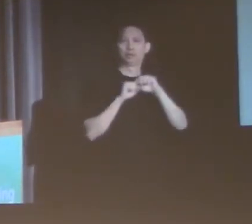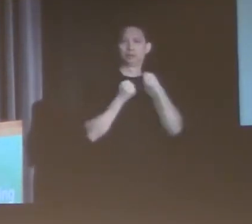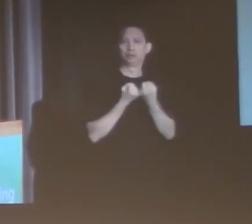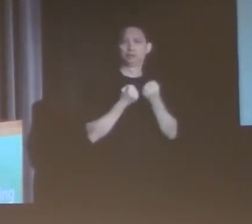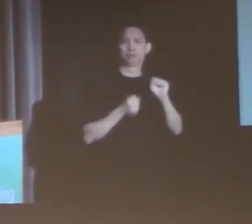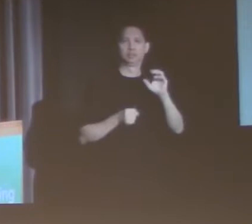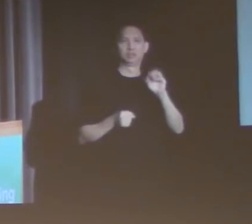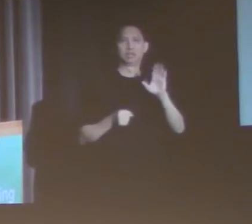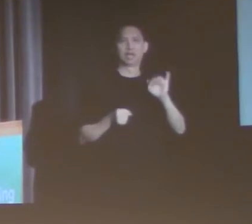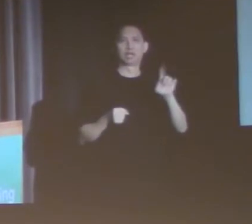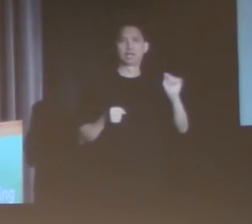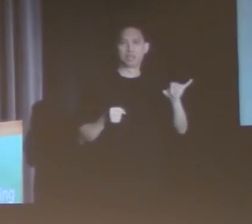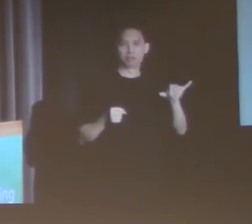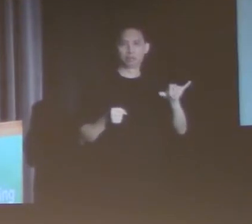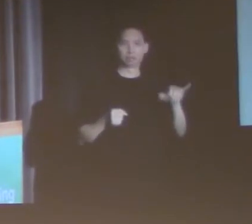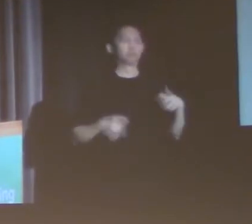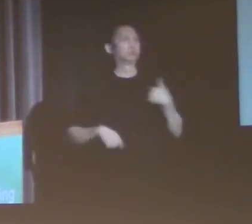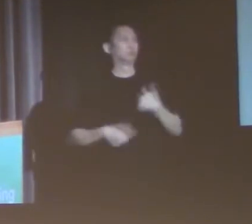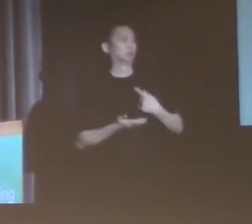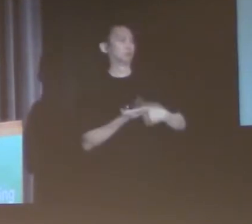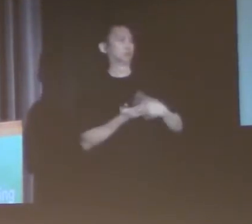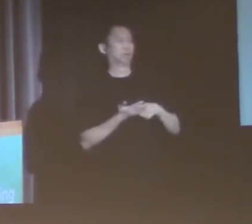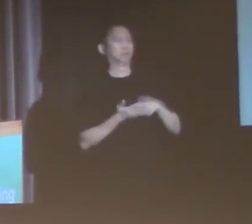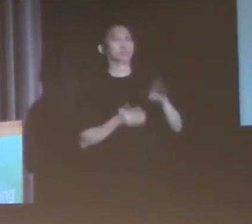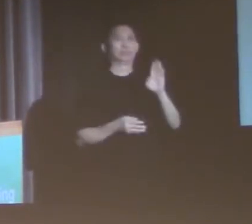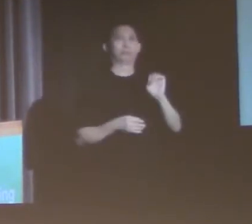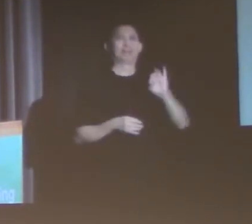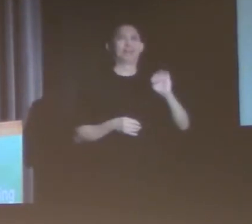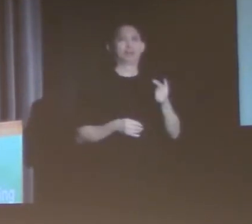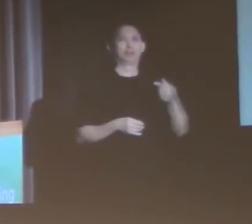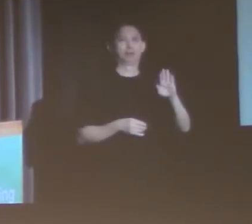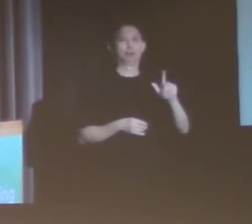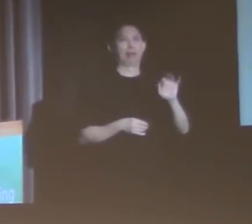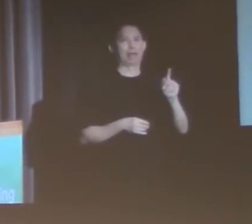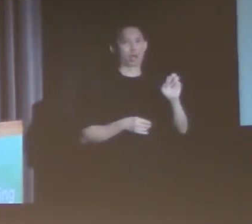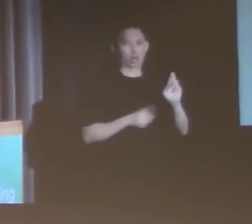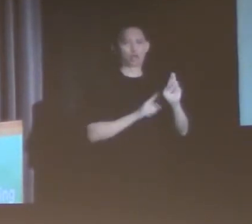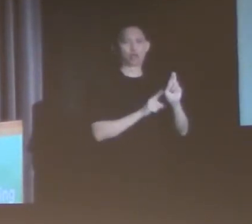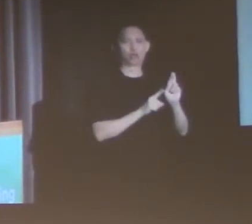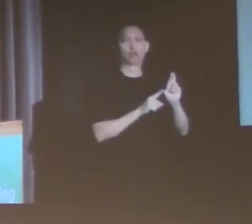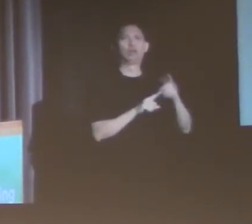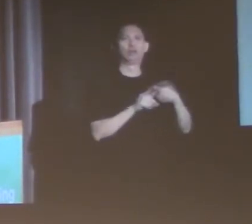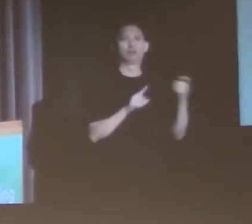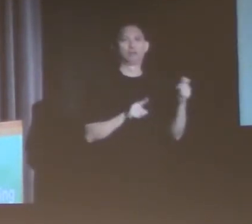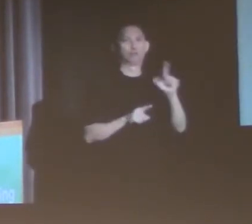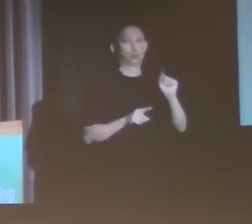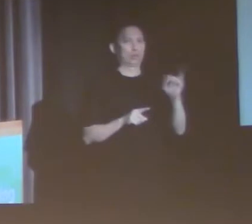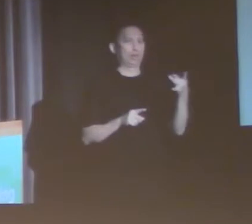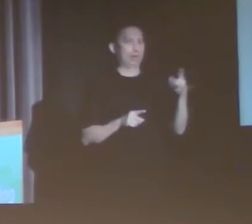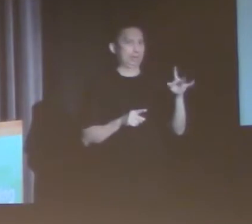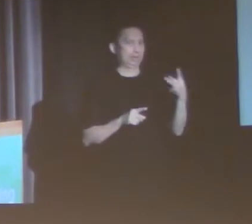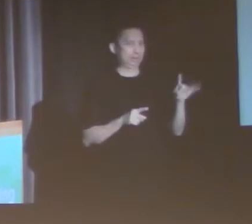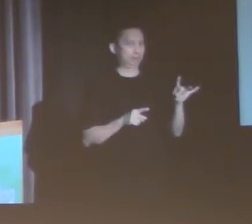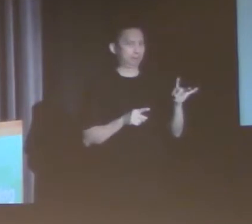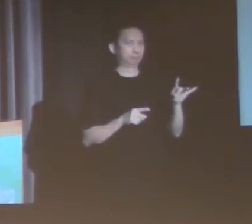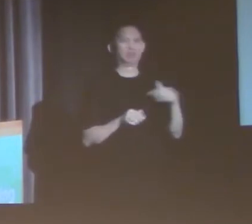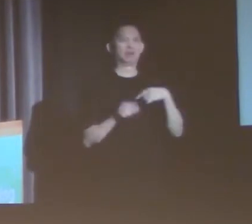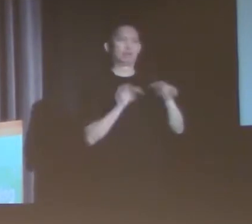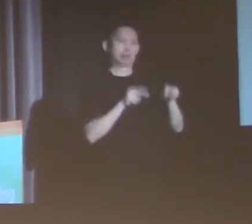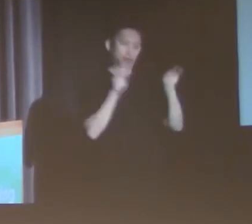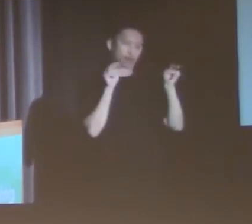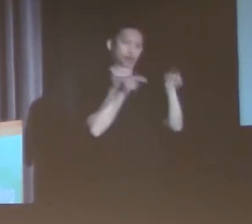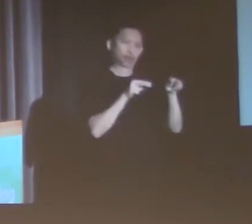discussing Being Blacker from 2018, who look at a Black record shop dealer who was